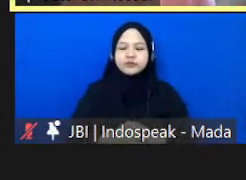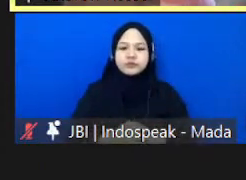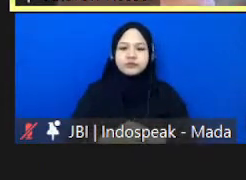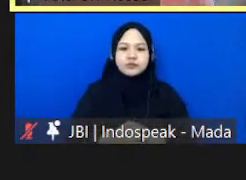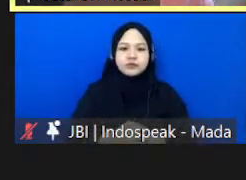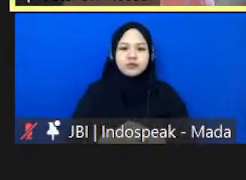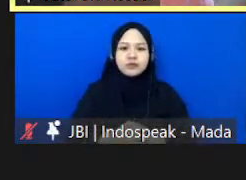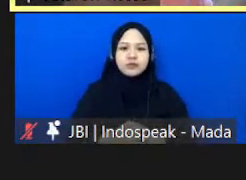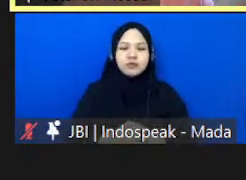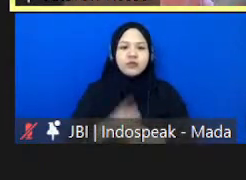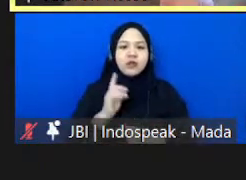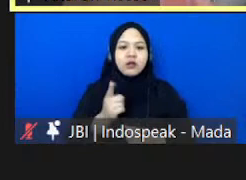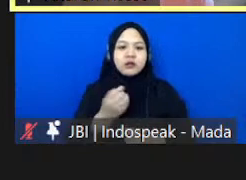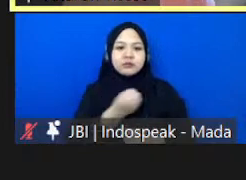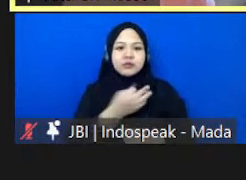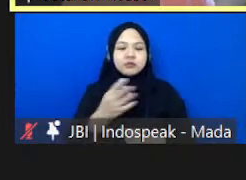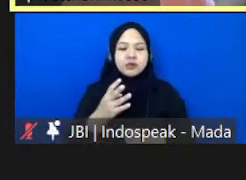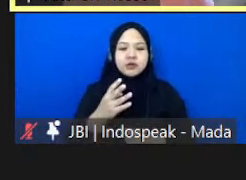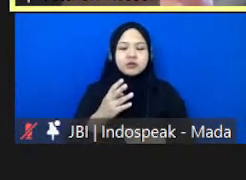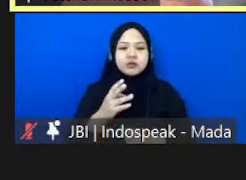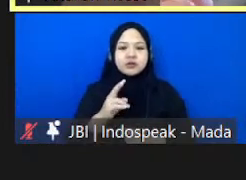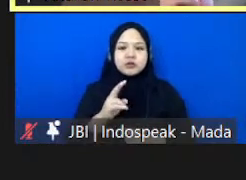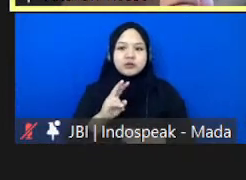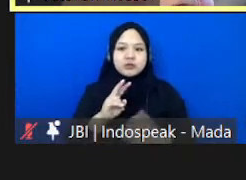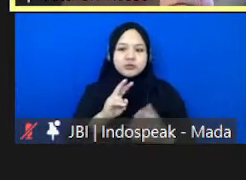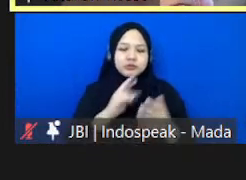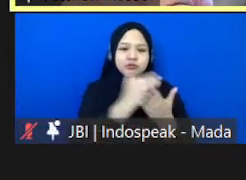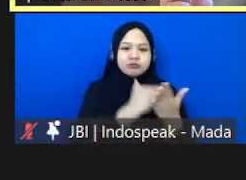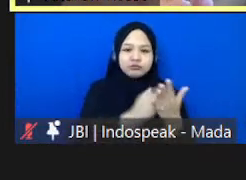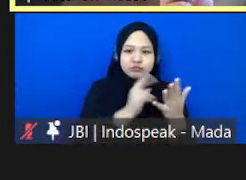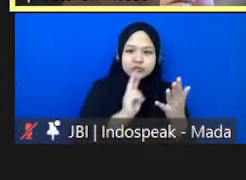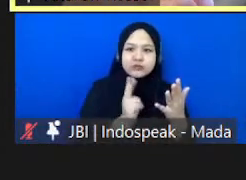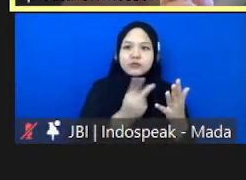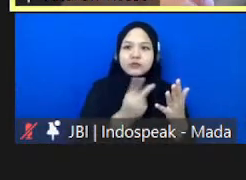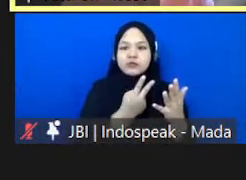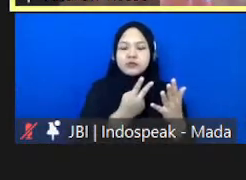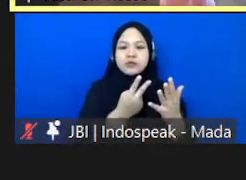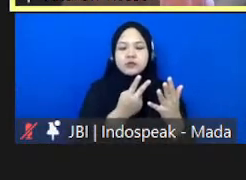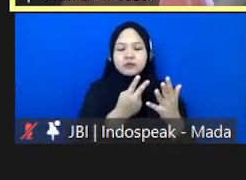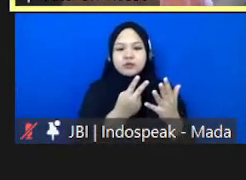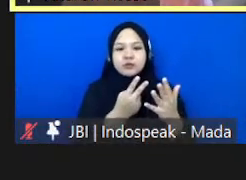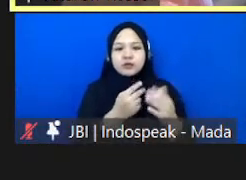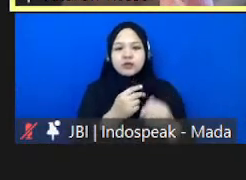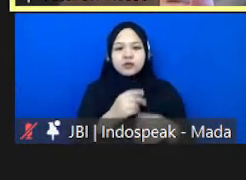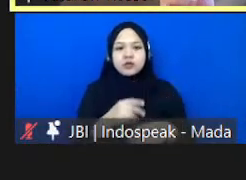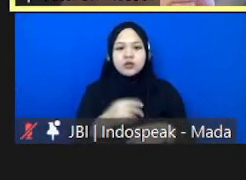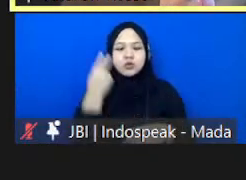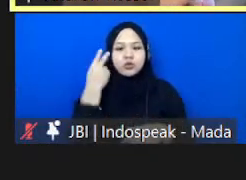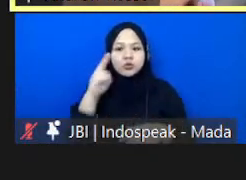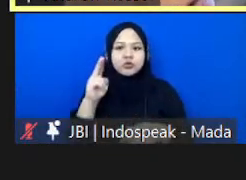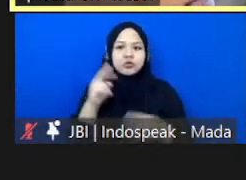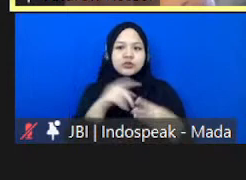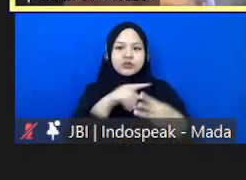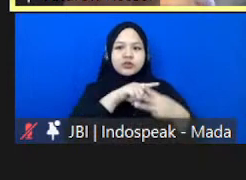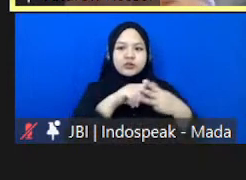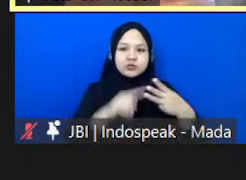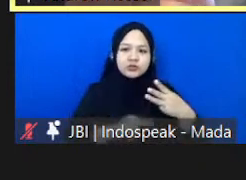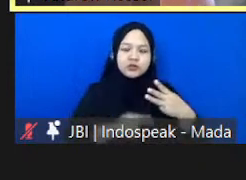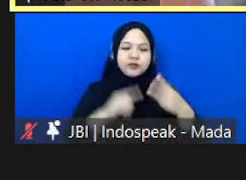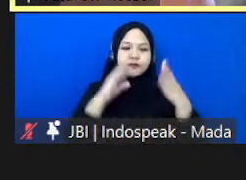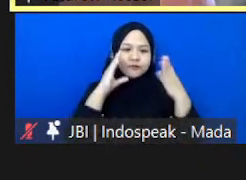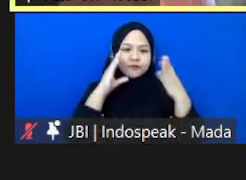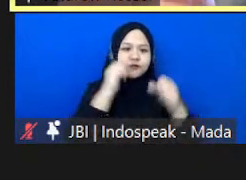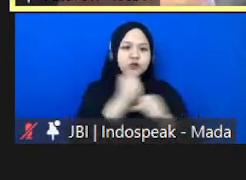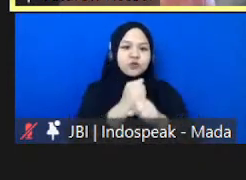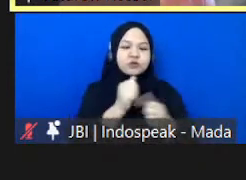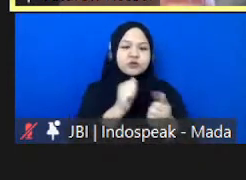shift towards a more rights-oriented approach to health policy in the post-New Order period, and then turn to the three focus case studies, which